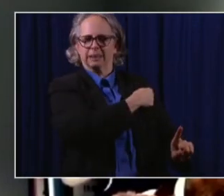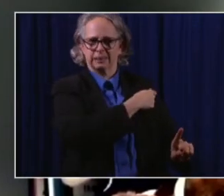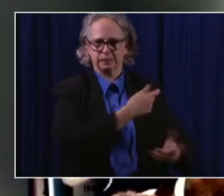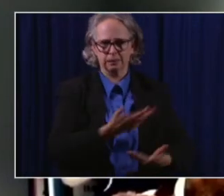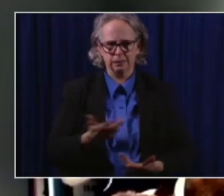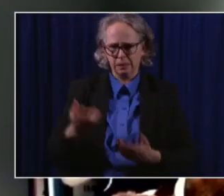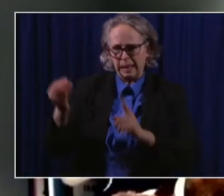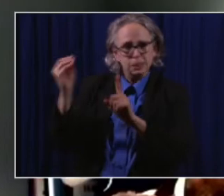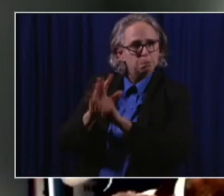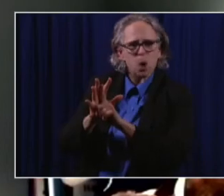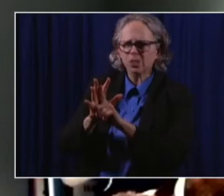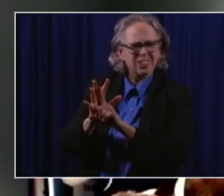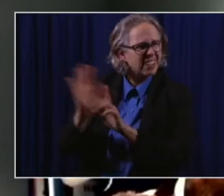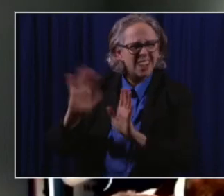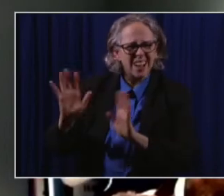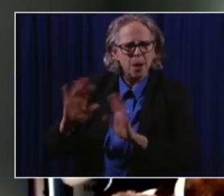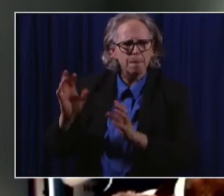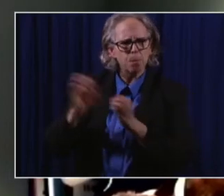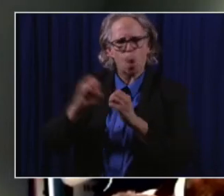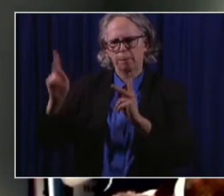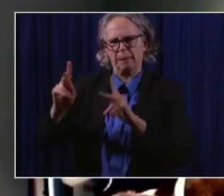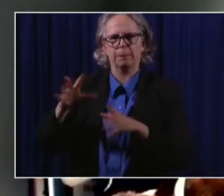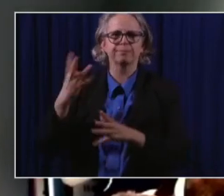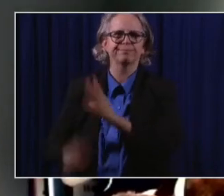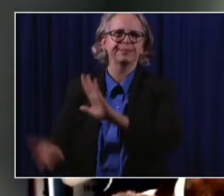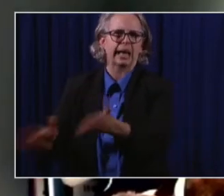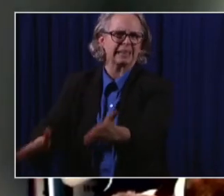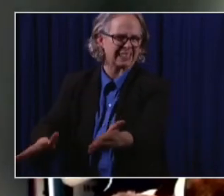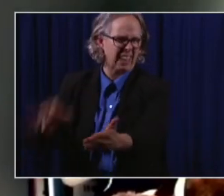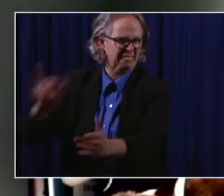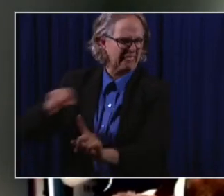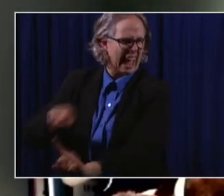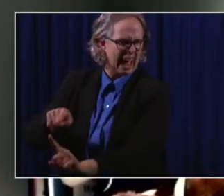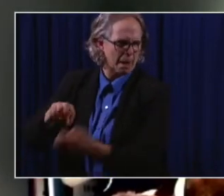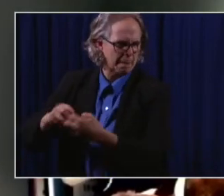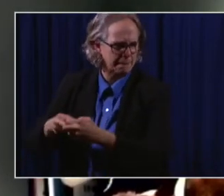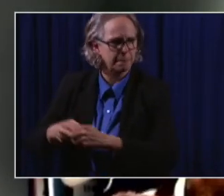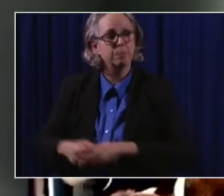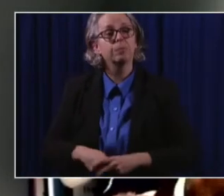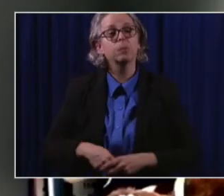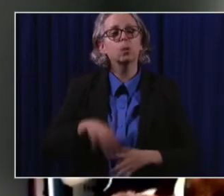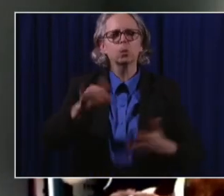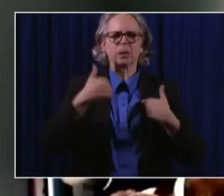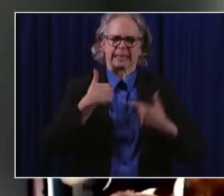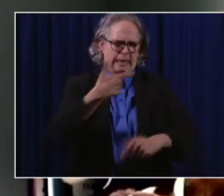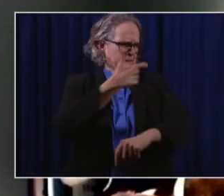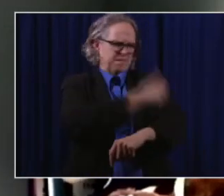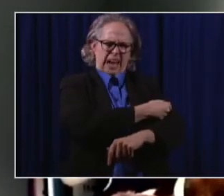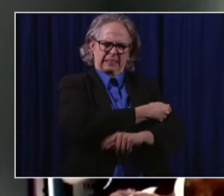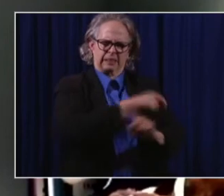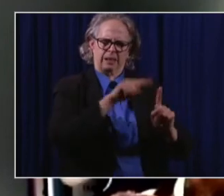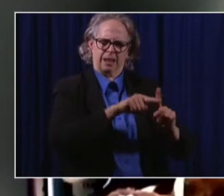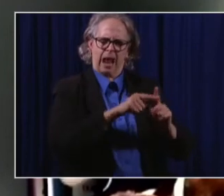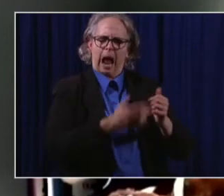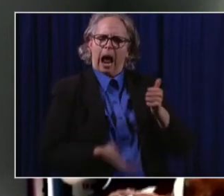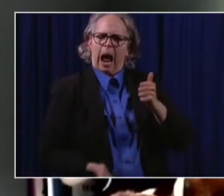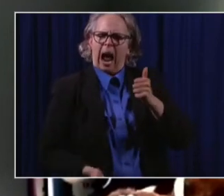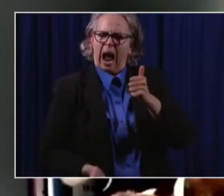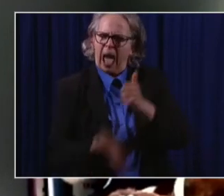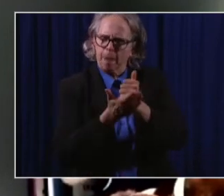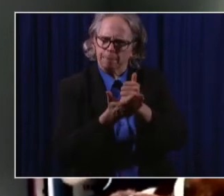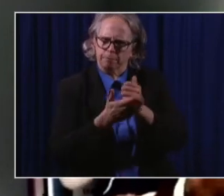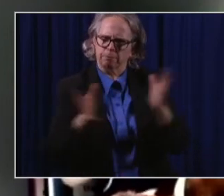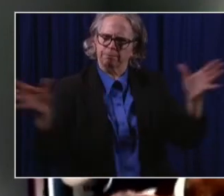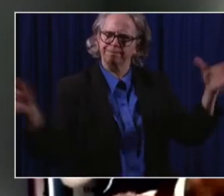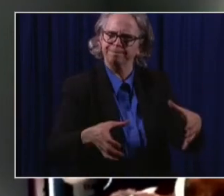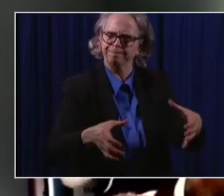So we are strongly supportive of vaccine-driven herd immunity, and that we don't have that yet.